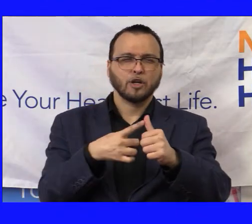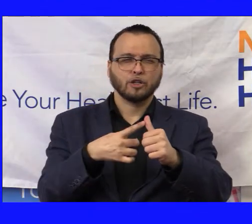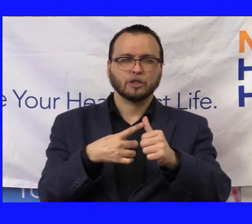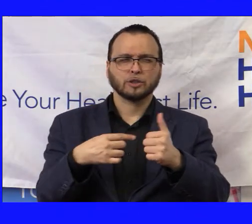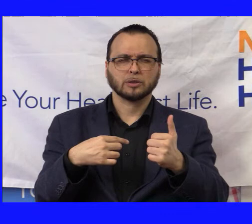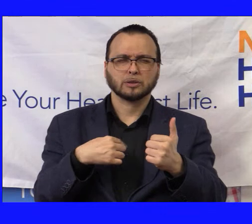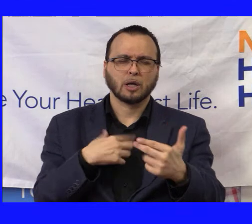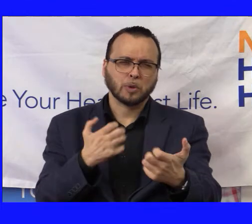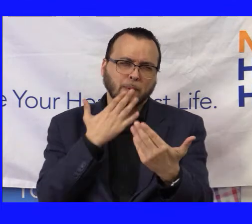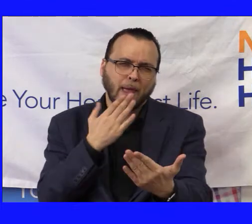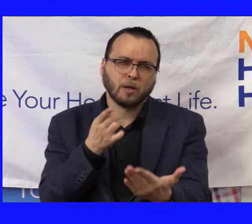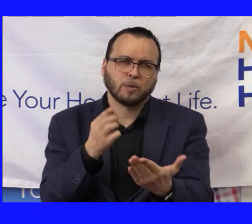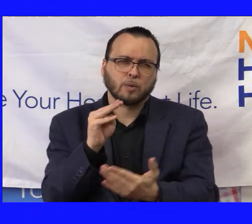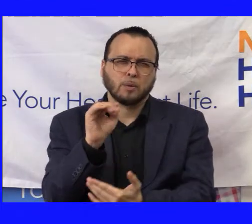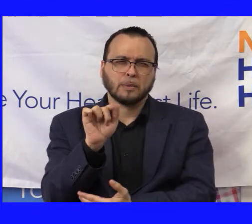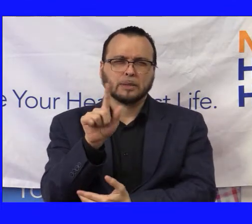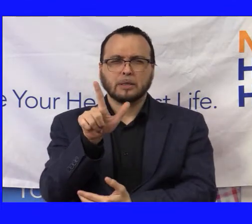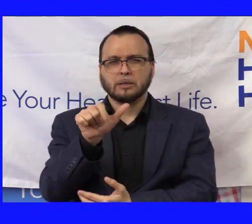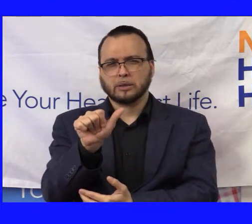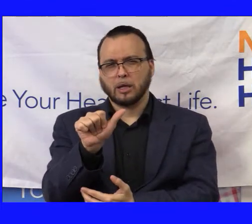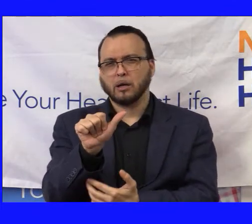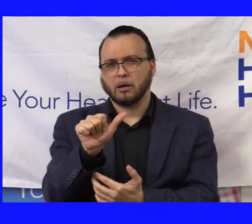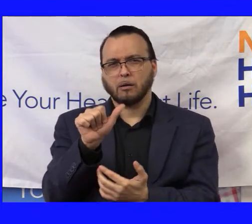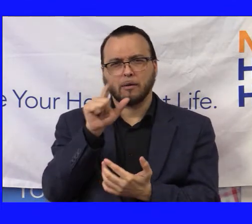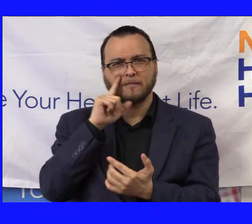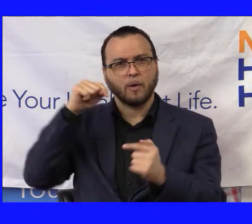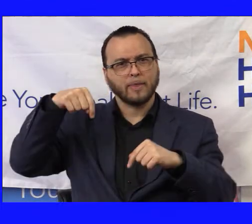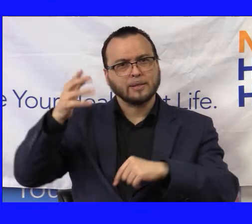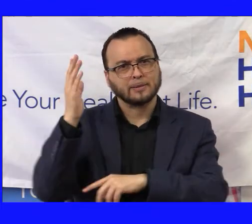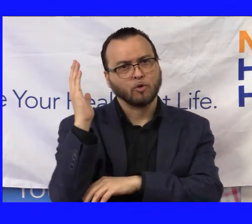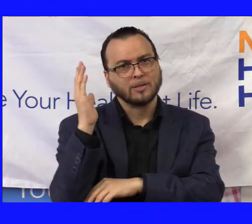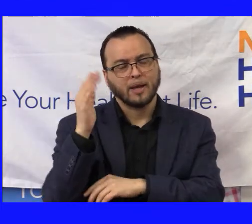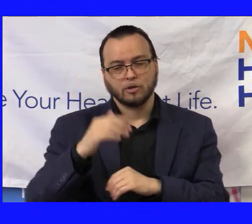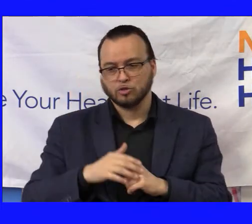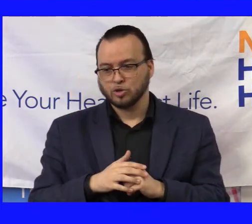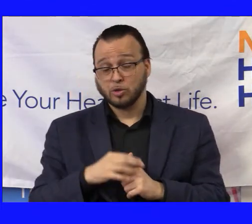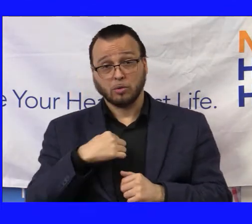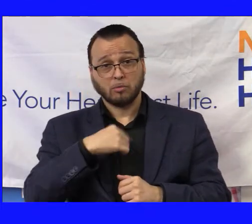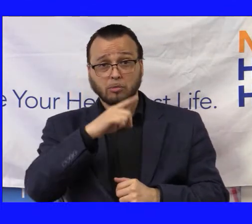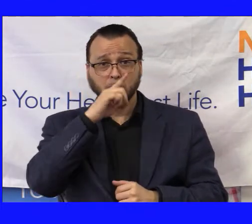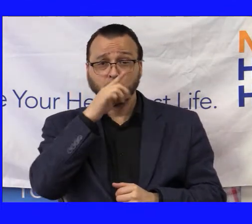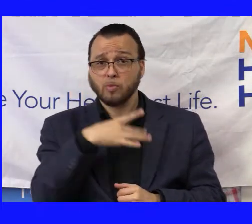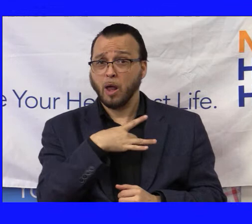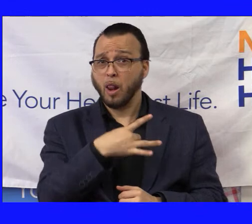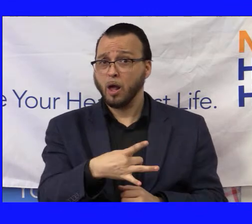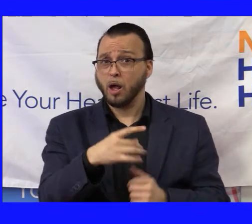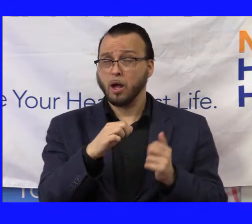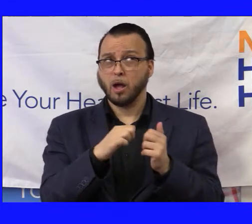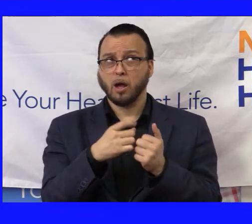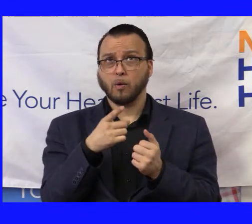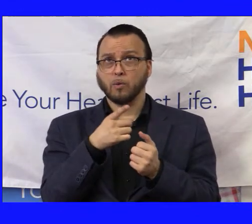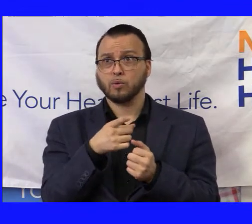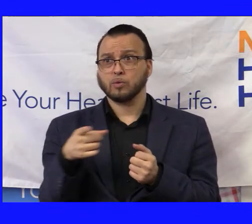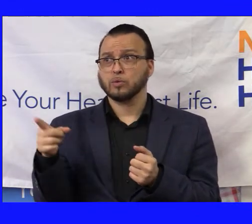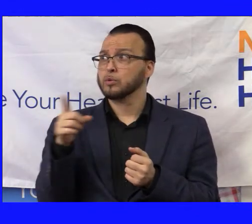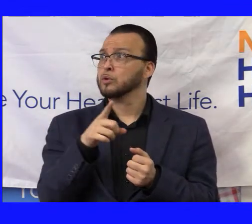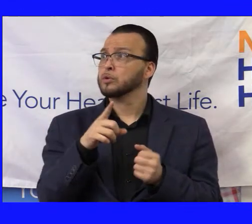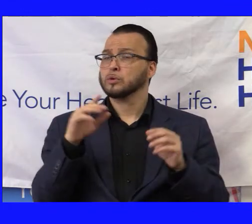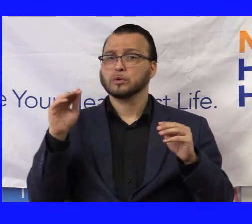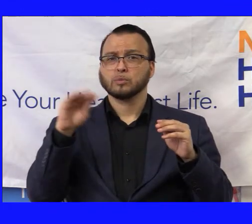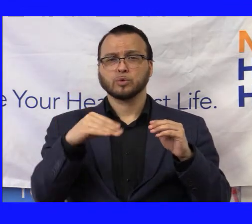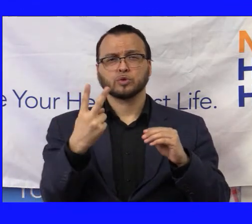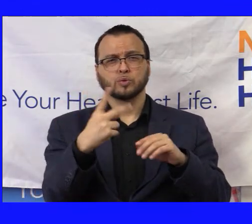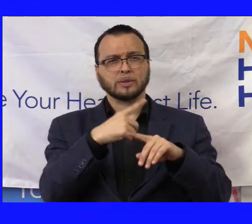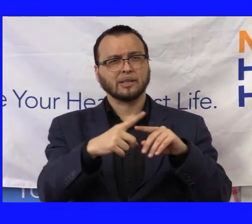you, Matilda, for this presentation, and I really like how you put the two graphics very